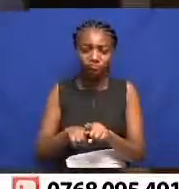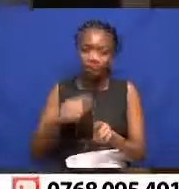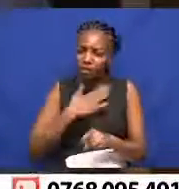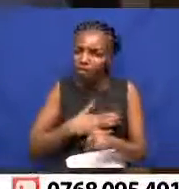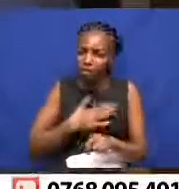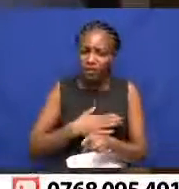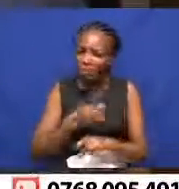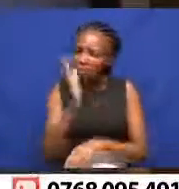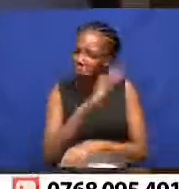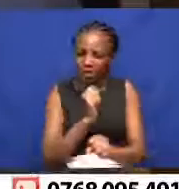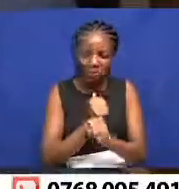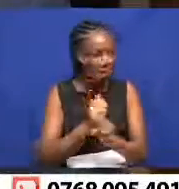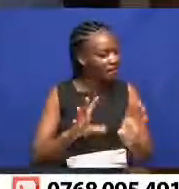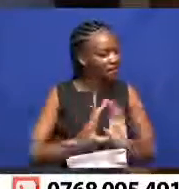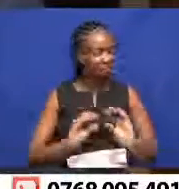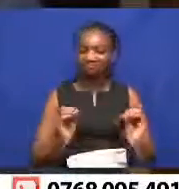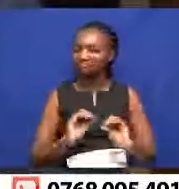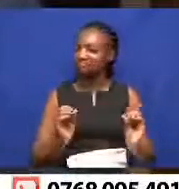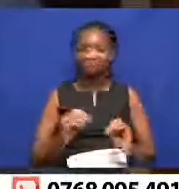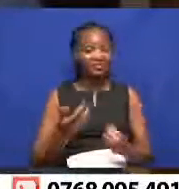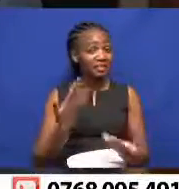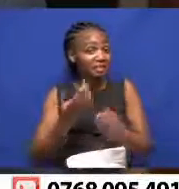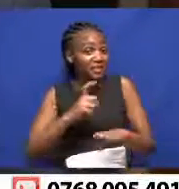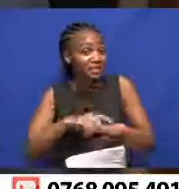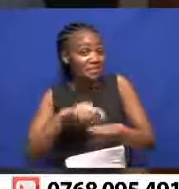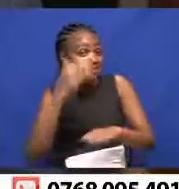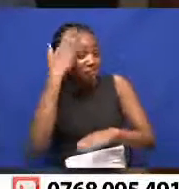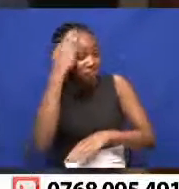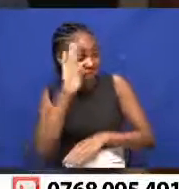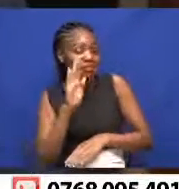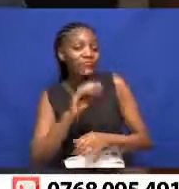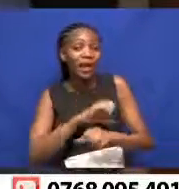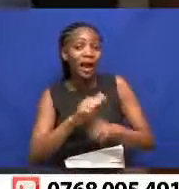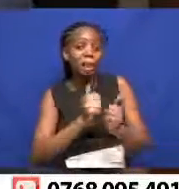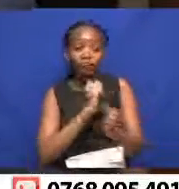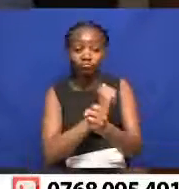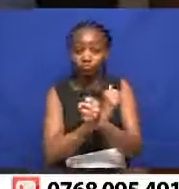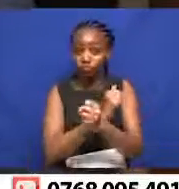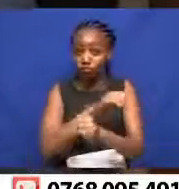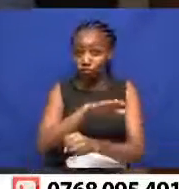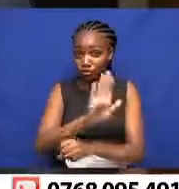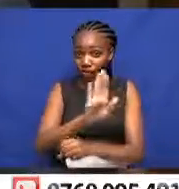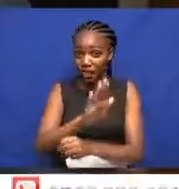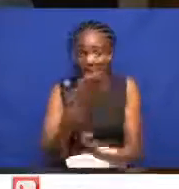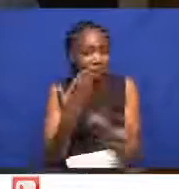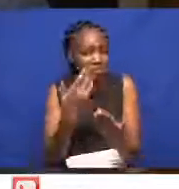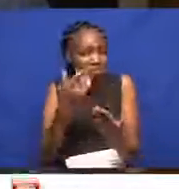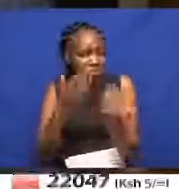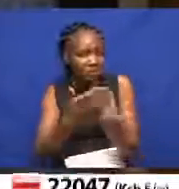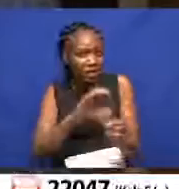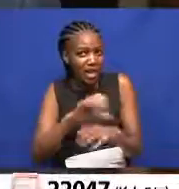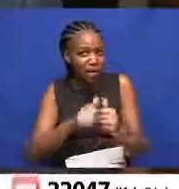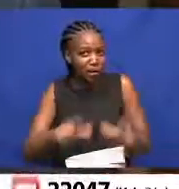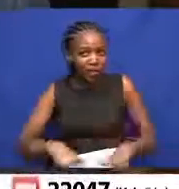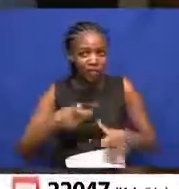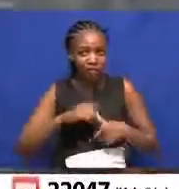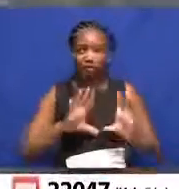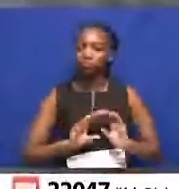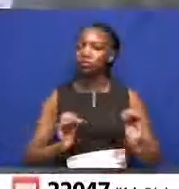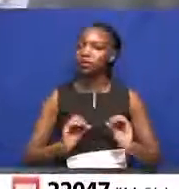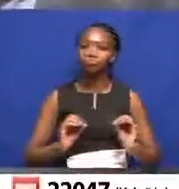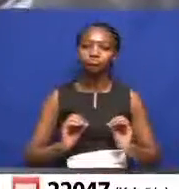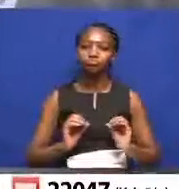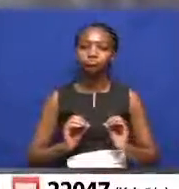back unless you are assured of your security or unless you don't care about your life and the lives of those that you